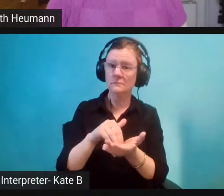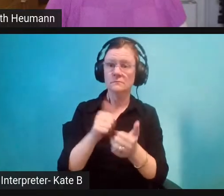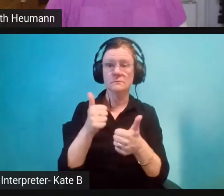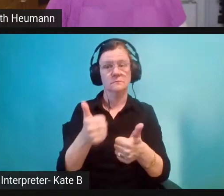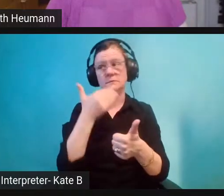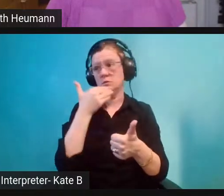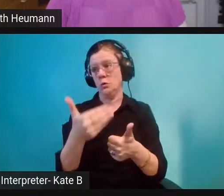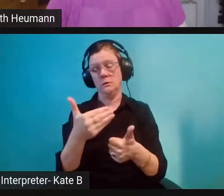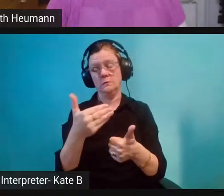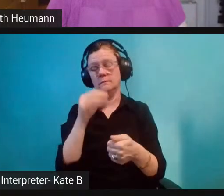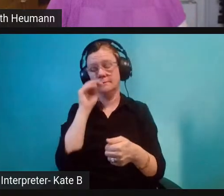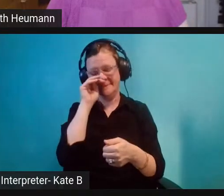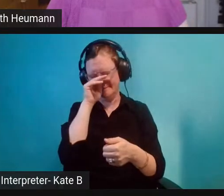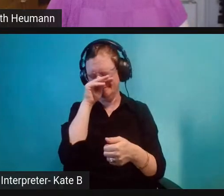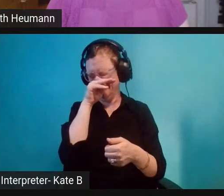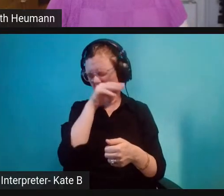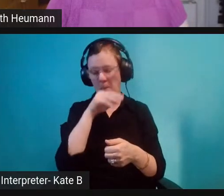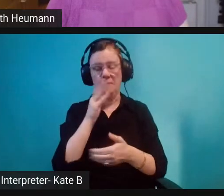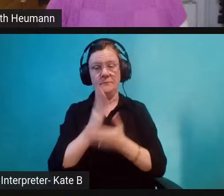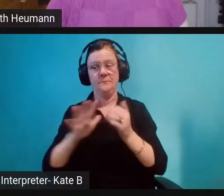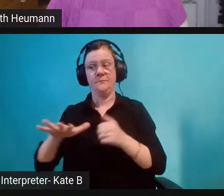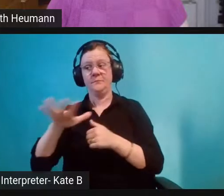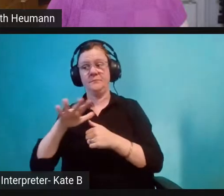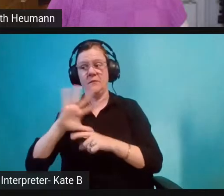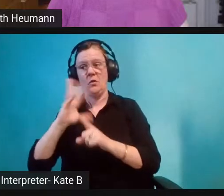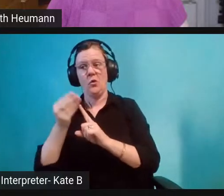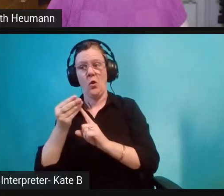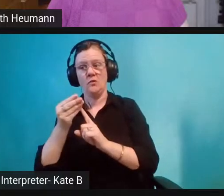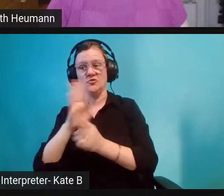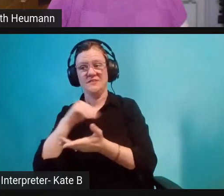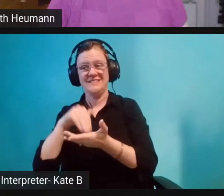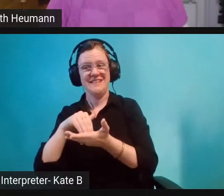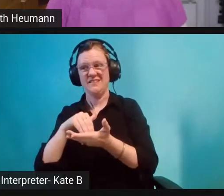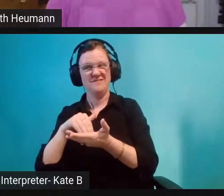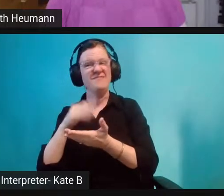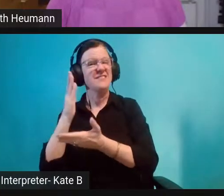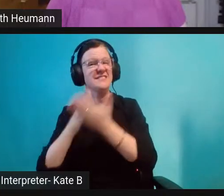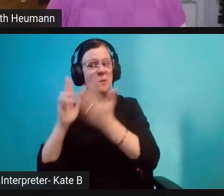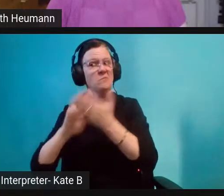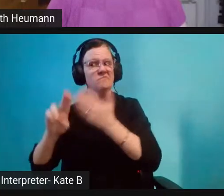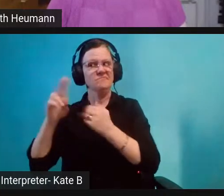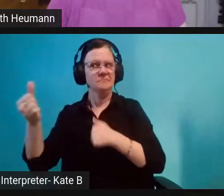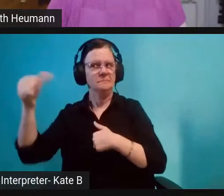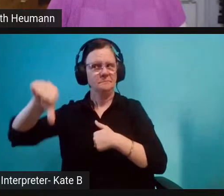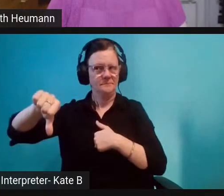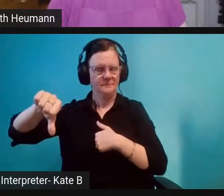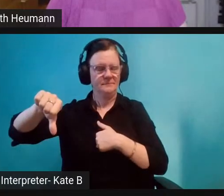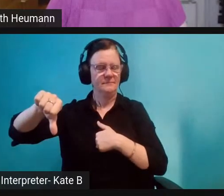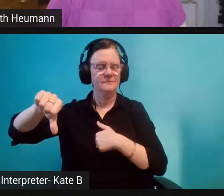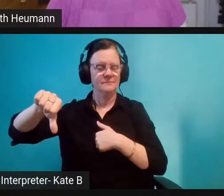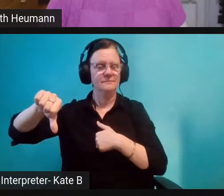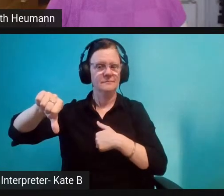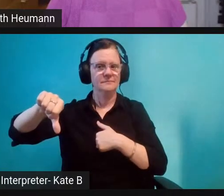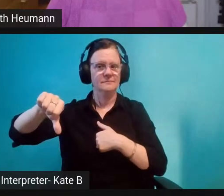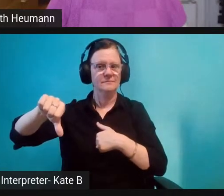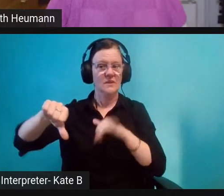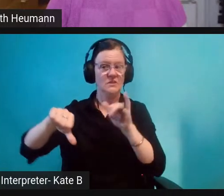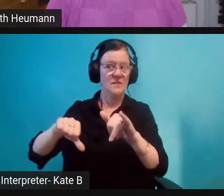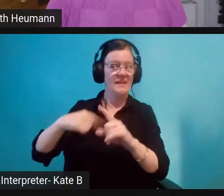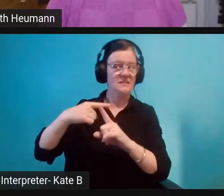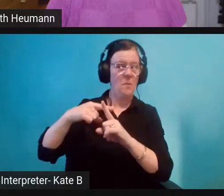places, the cultural centers in the area of disability have been turned down. So I think it's very